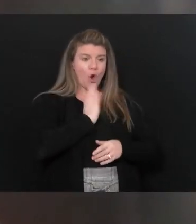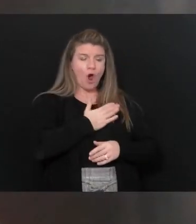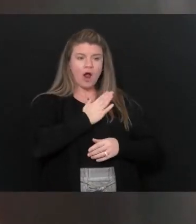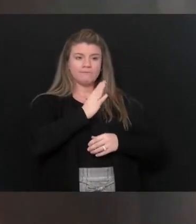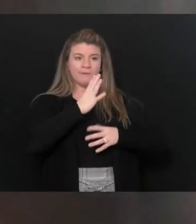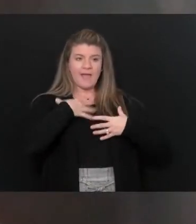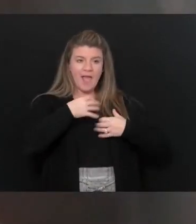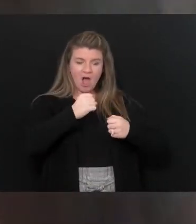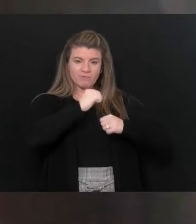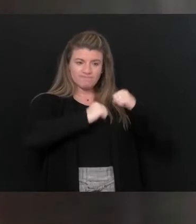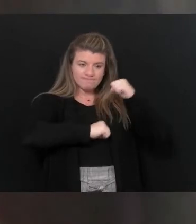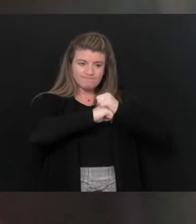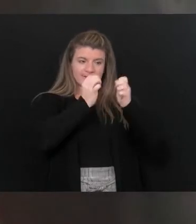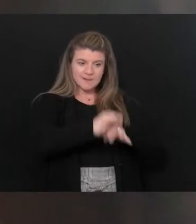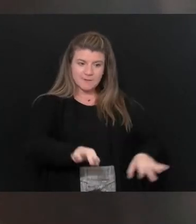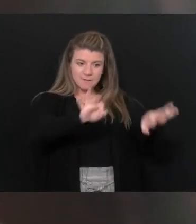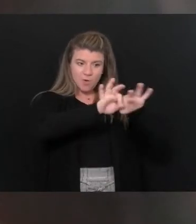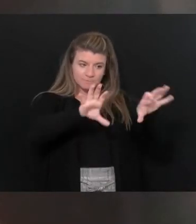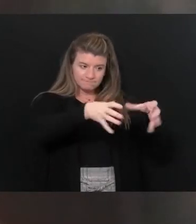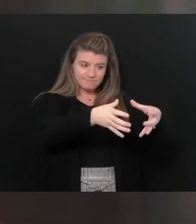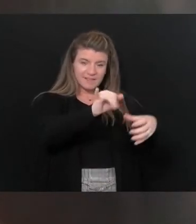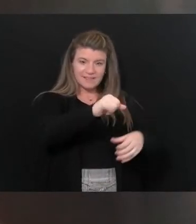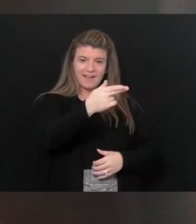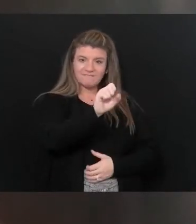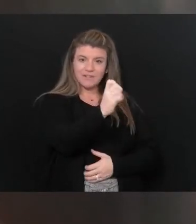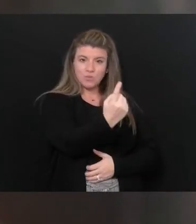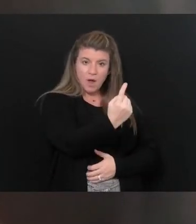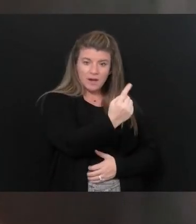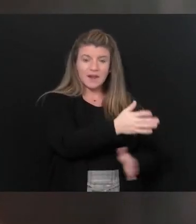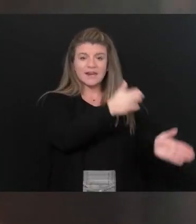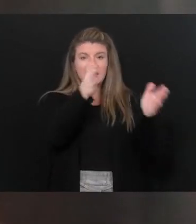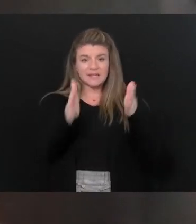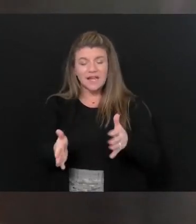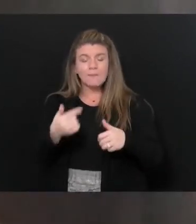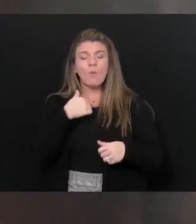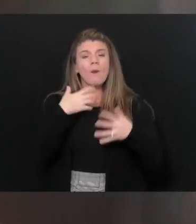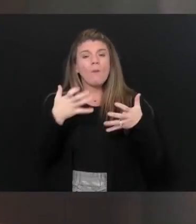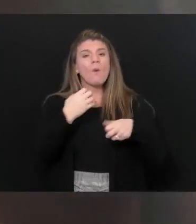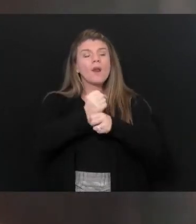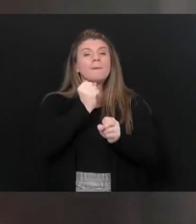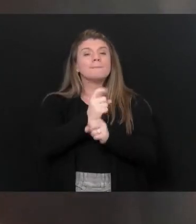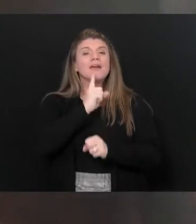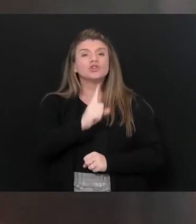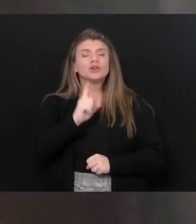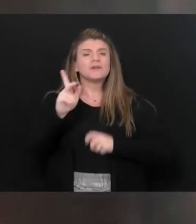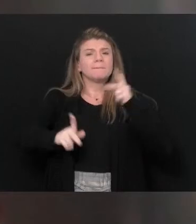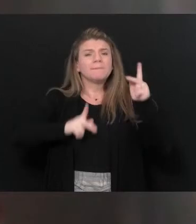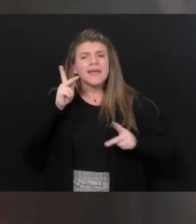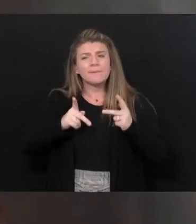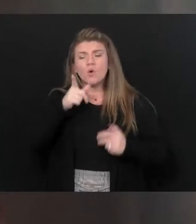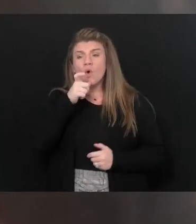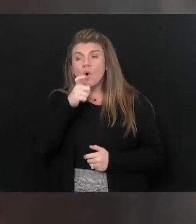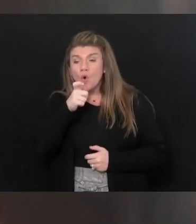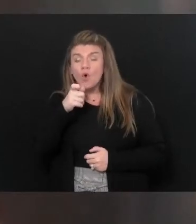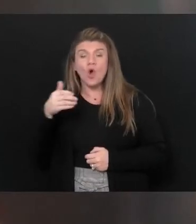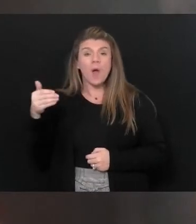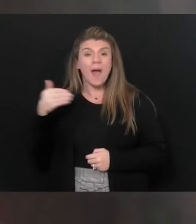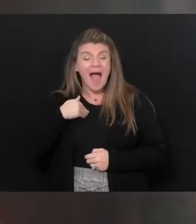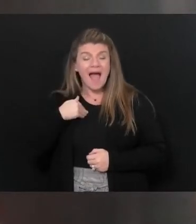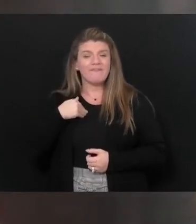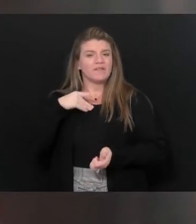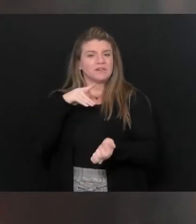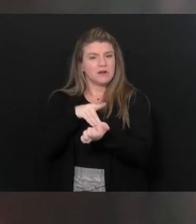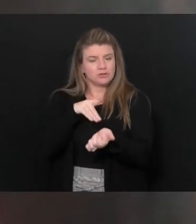infrastructure areas in phase 1. We do, though, want to make sure that people who do have